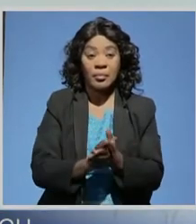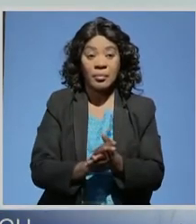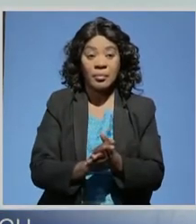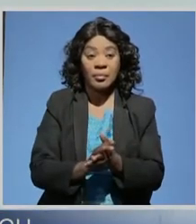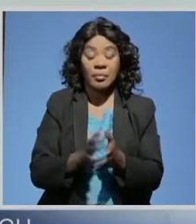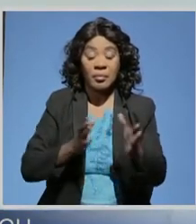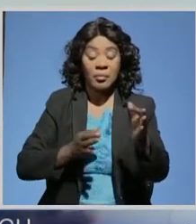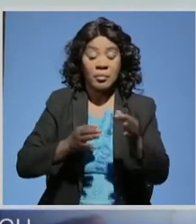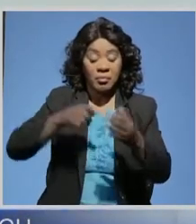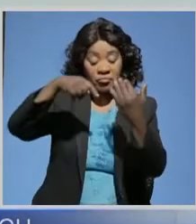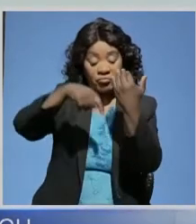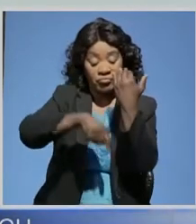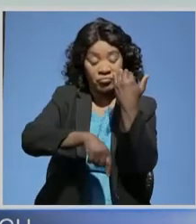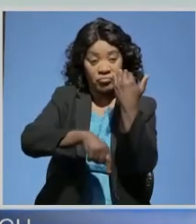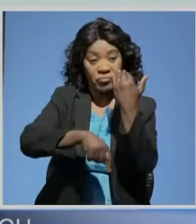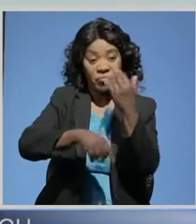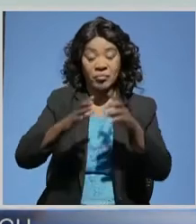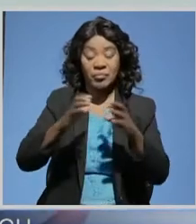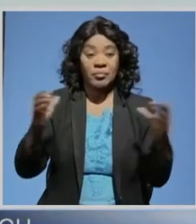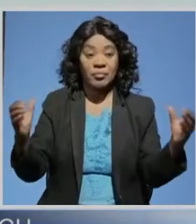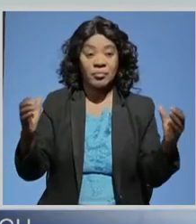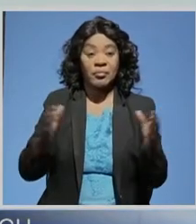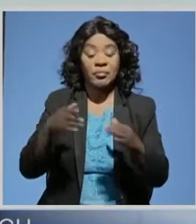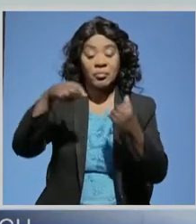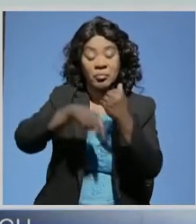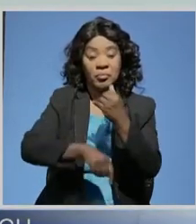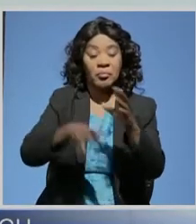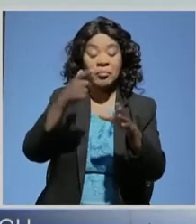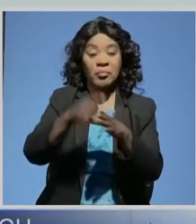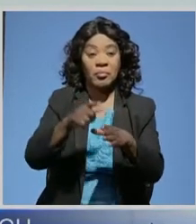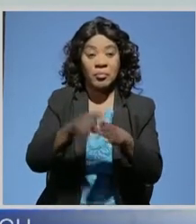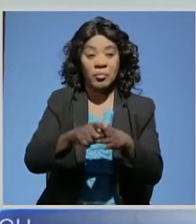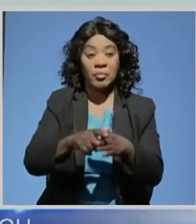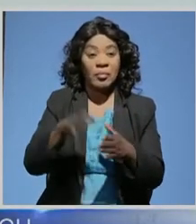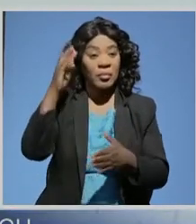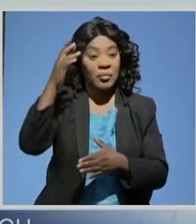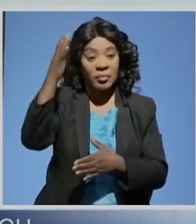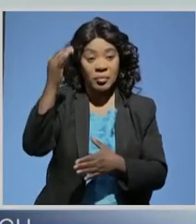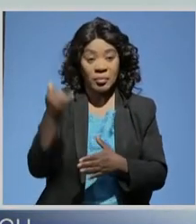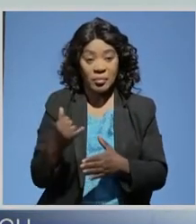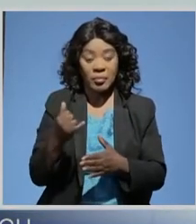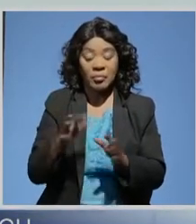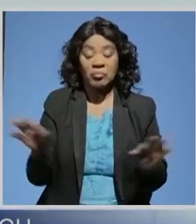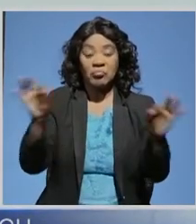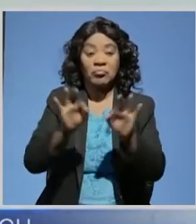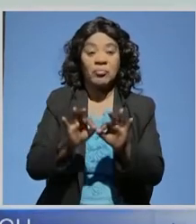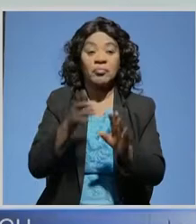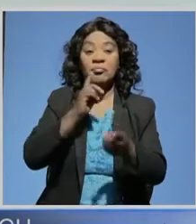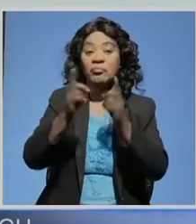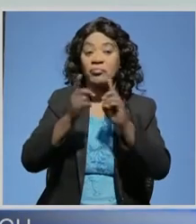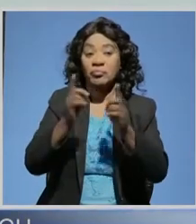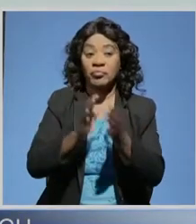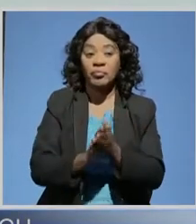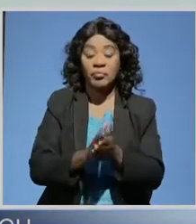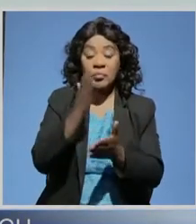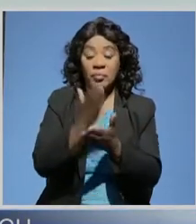extend it beyond December. So that should be the least worry for the industry. I think it will be extended beyond December, and I think that it's something